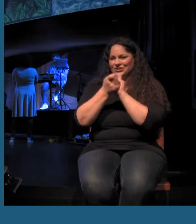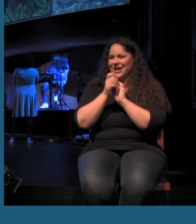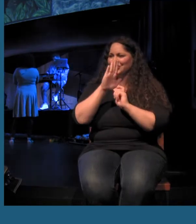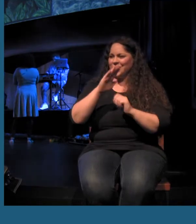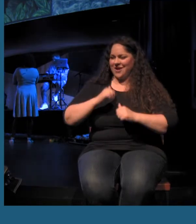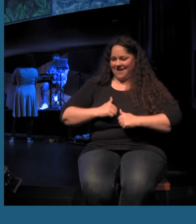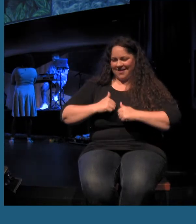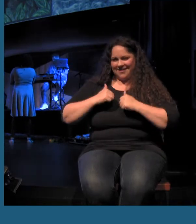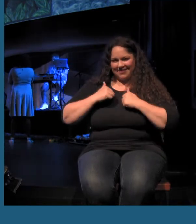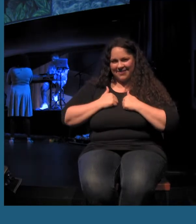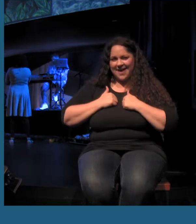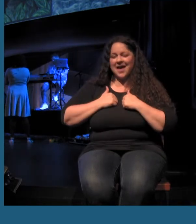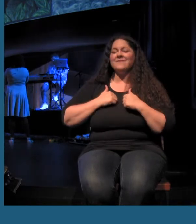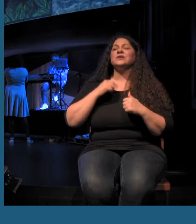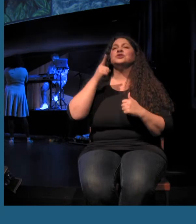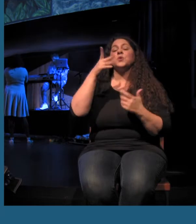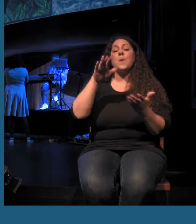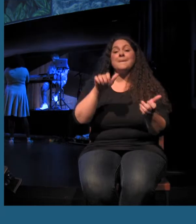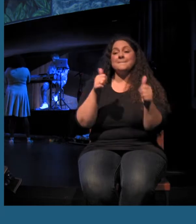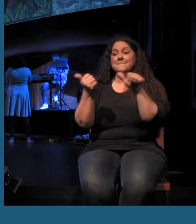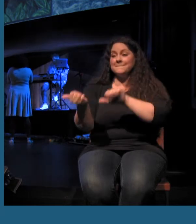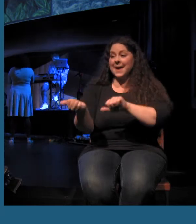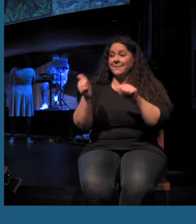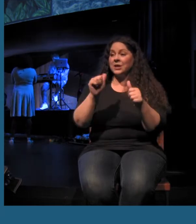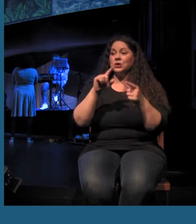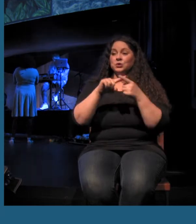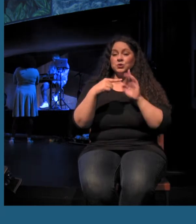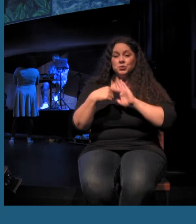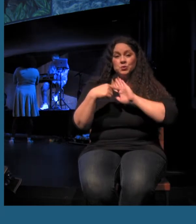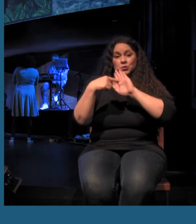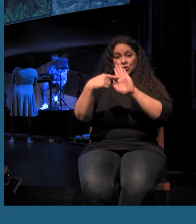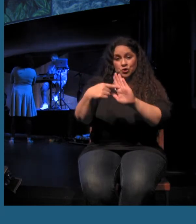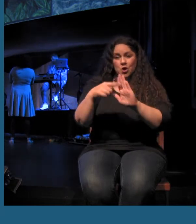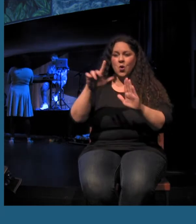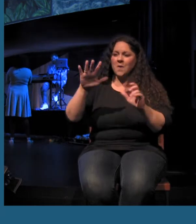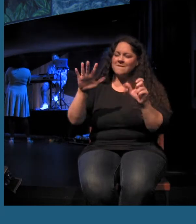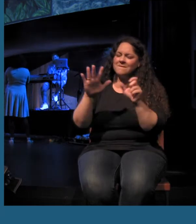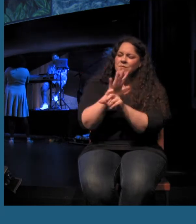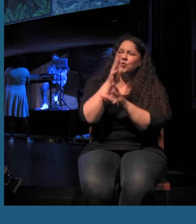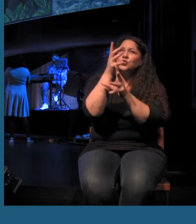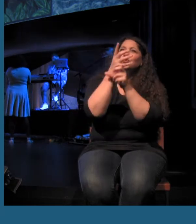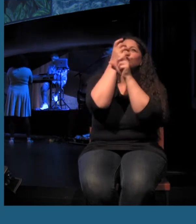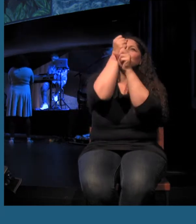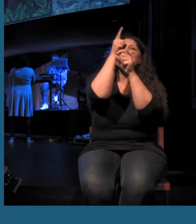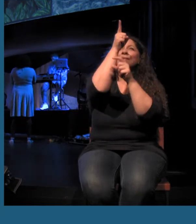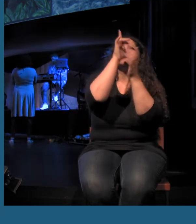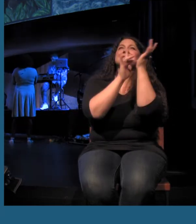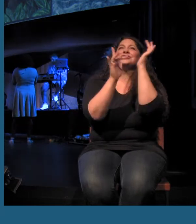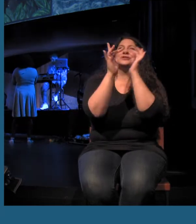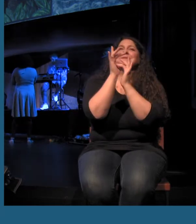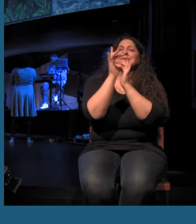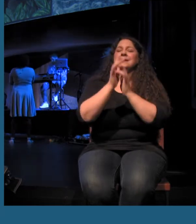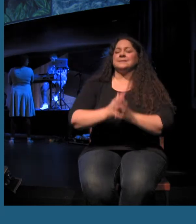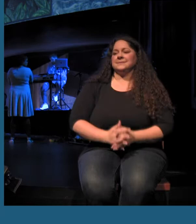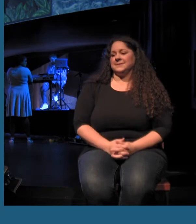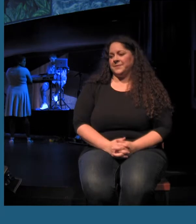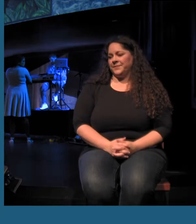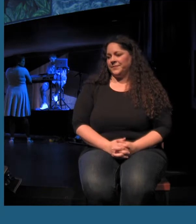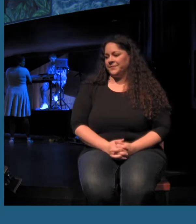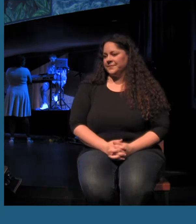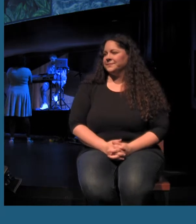away from trouble. She wants to get baptized to show that she has put her complete trust in Jesus.